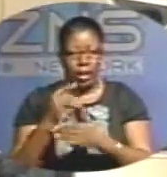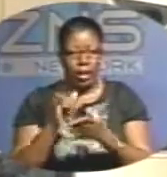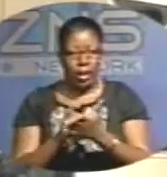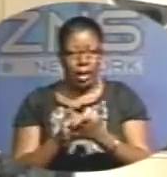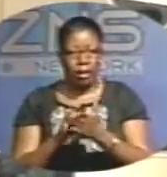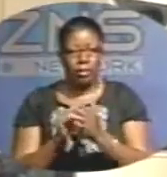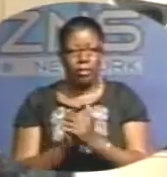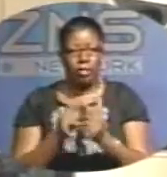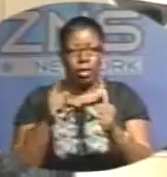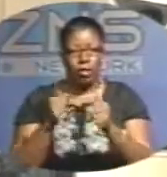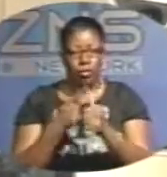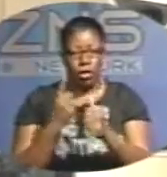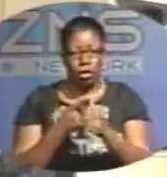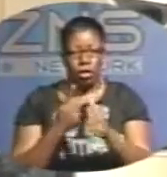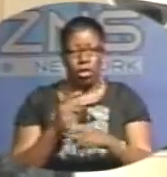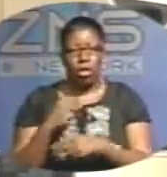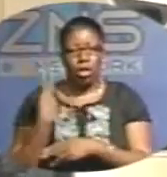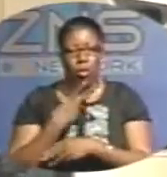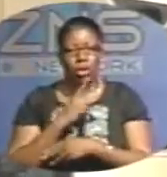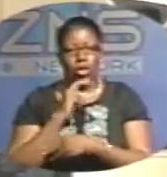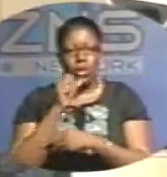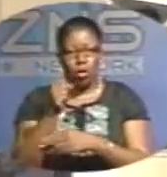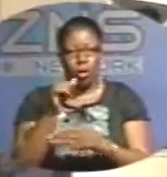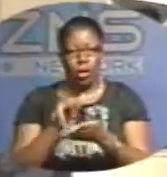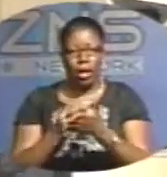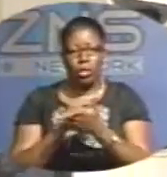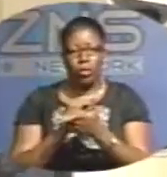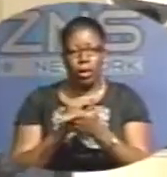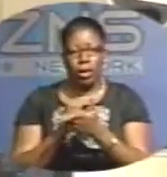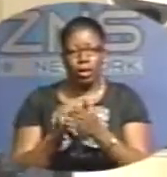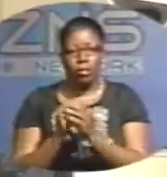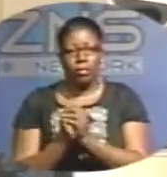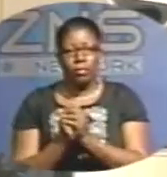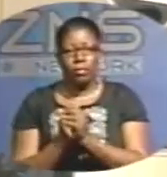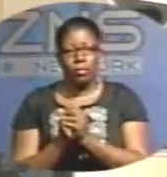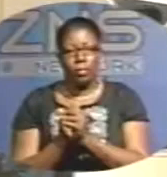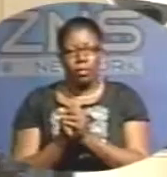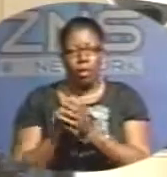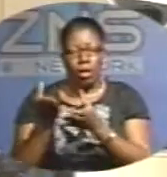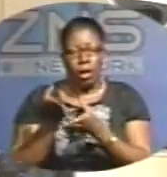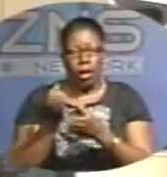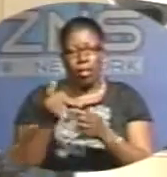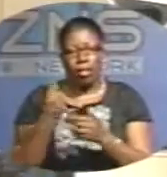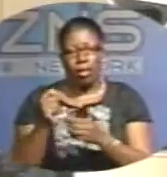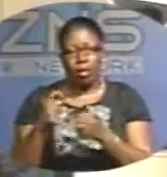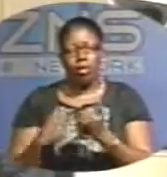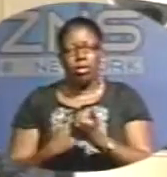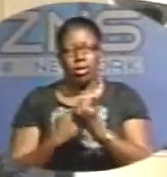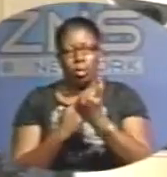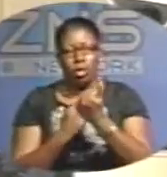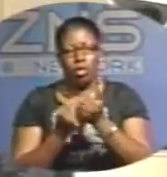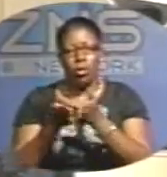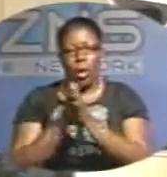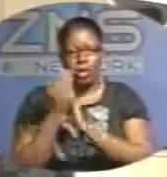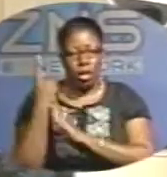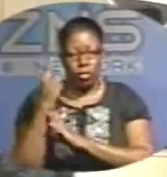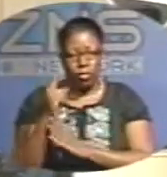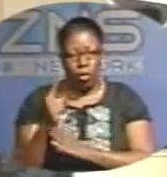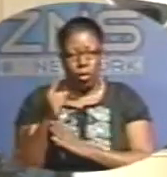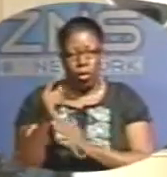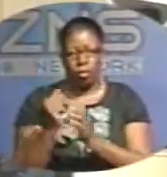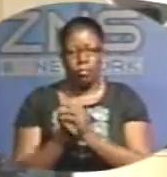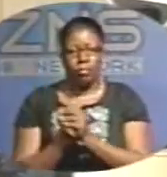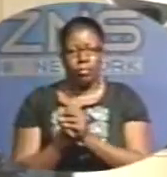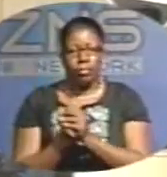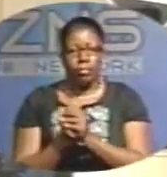to first and foremost ensure that we cause for the support that you've been asking for. You've been asking